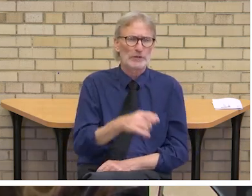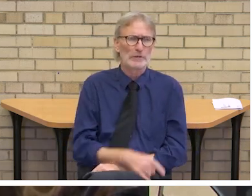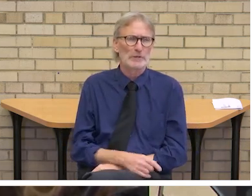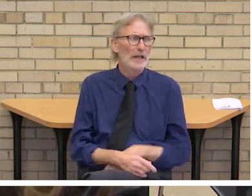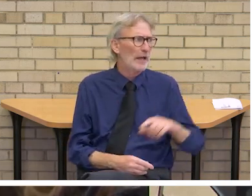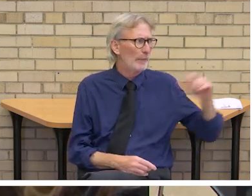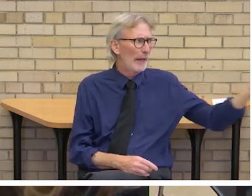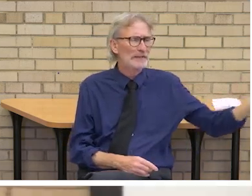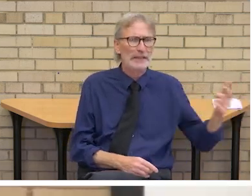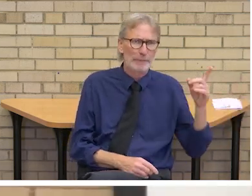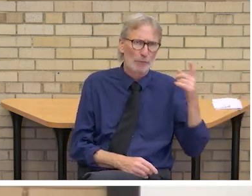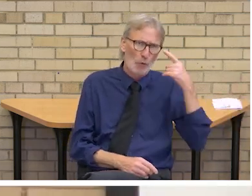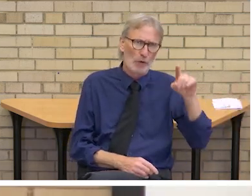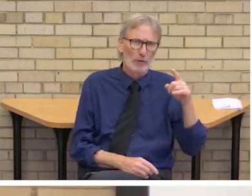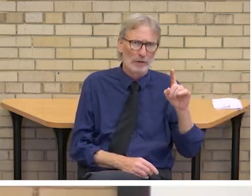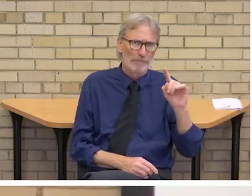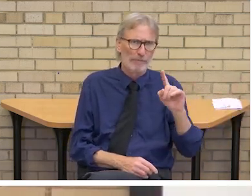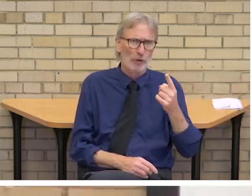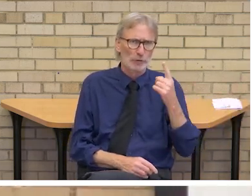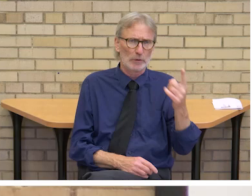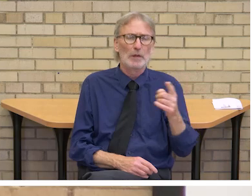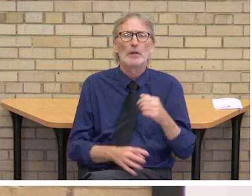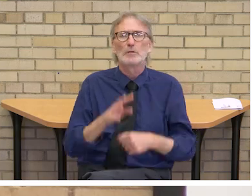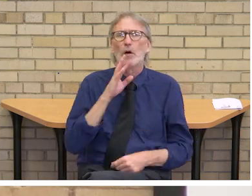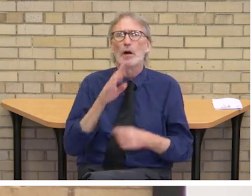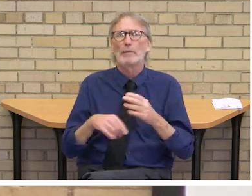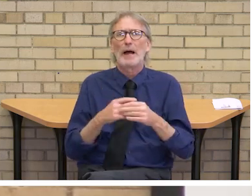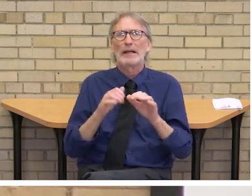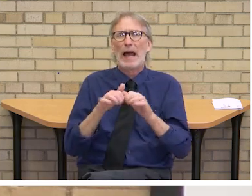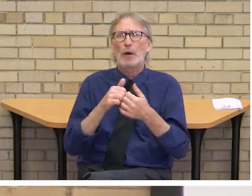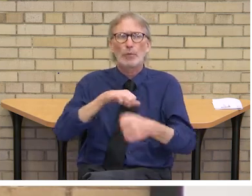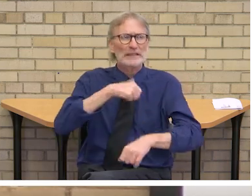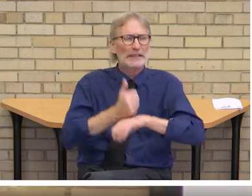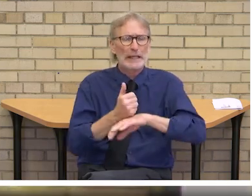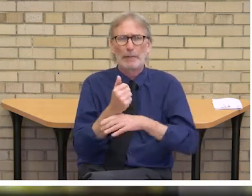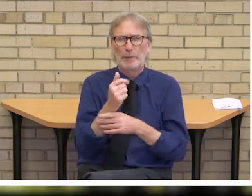one. So as far as the lane configuration,